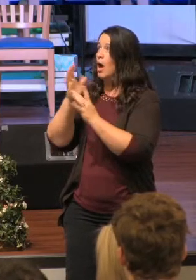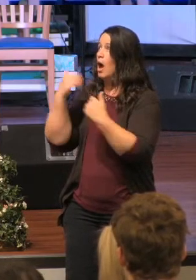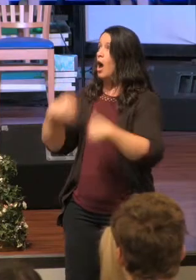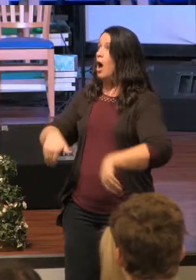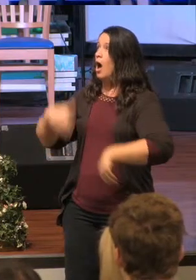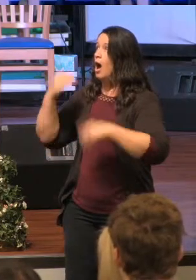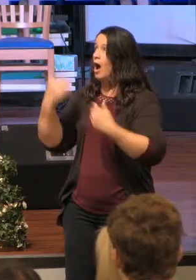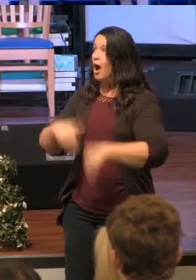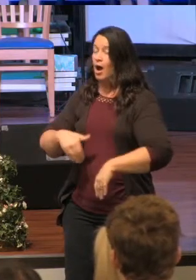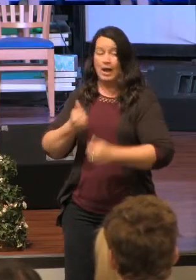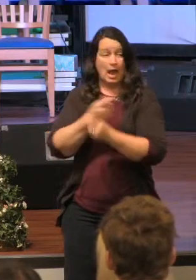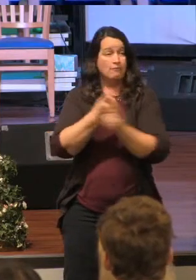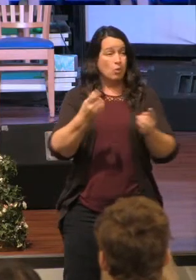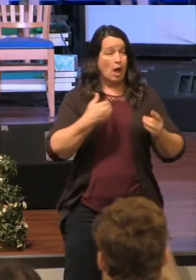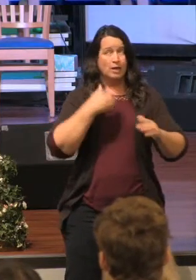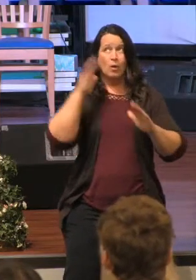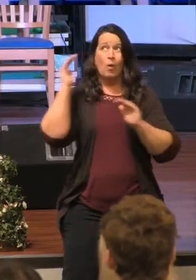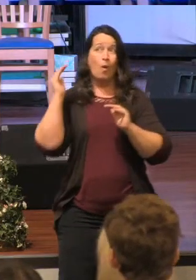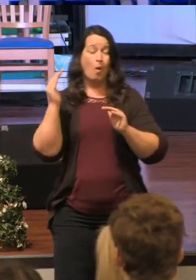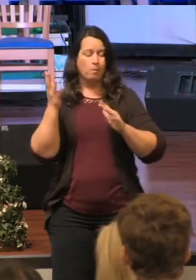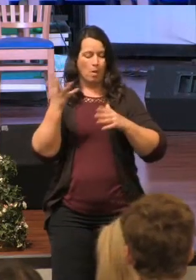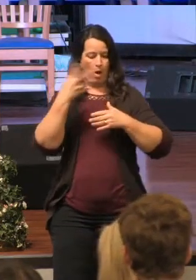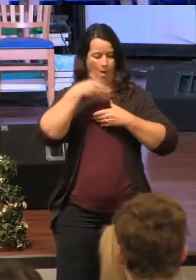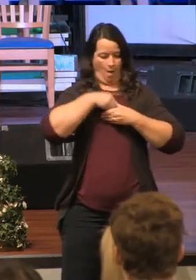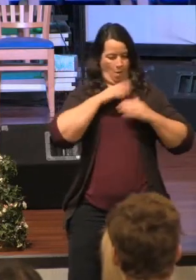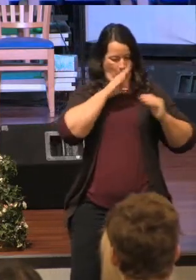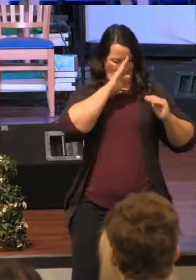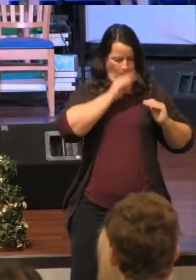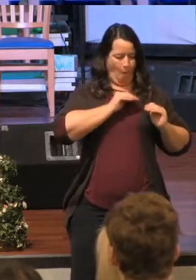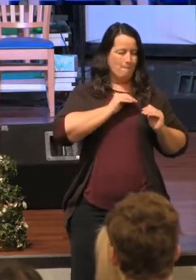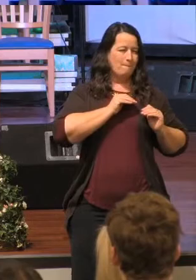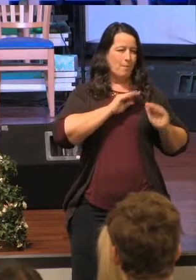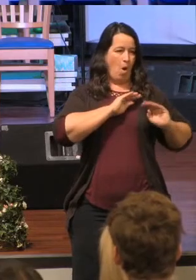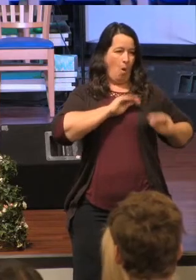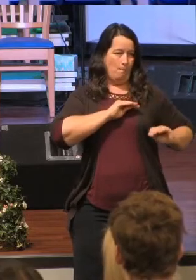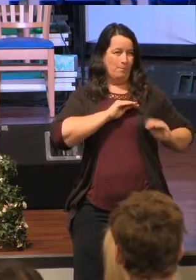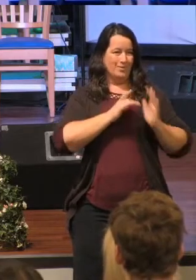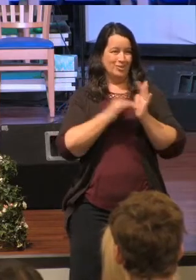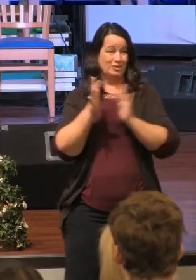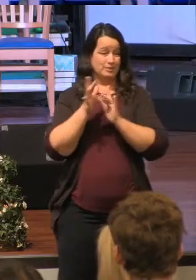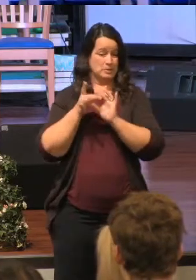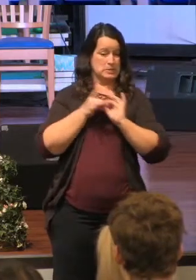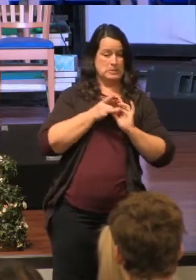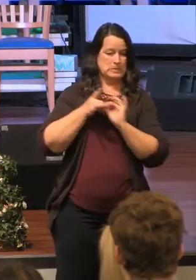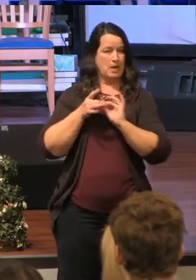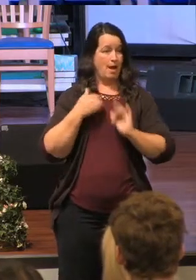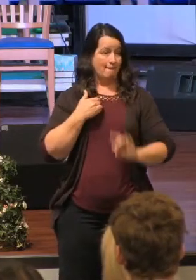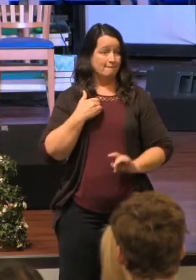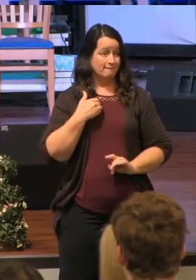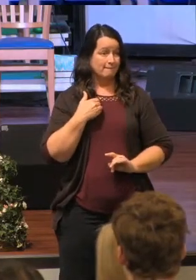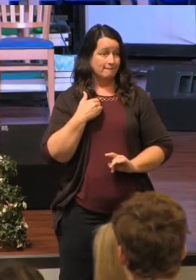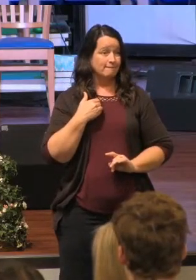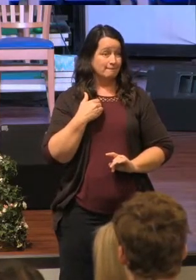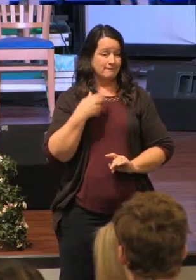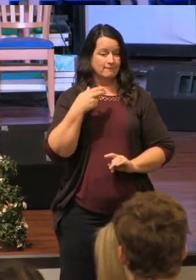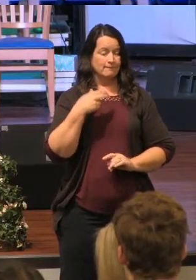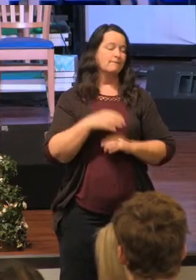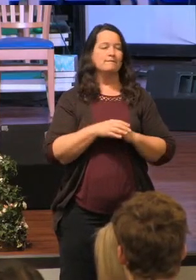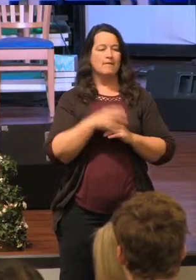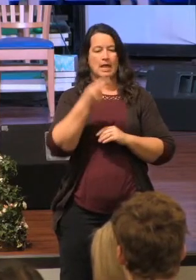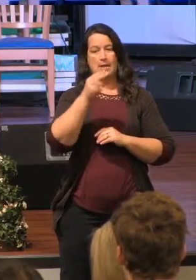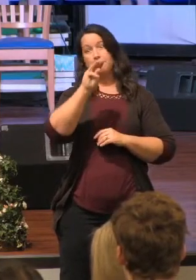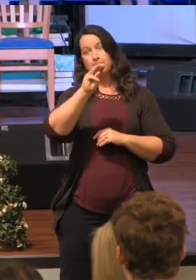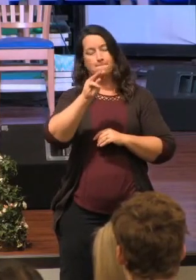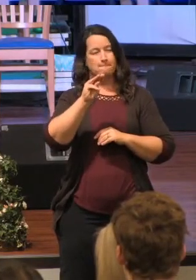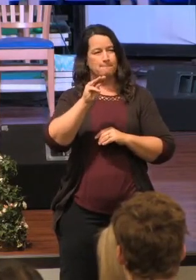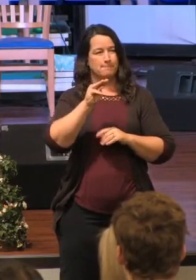this. And everyone who has this hope in him, that is hope in Jesus, capital H-I-M,